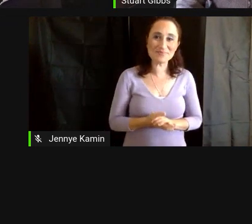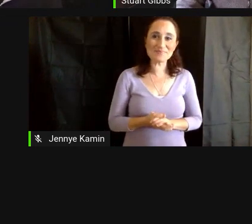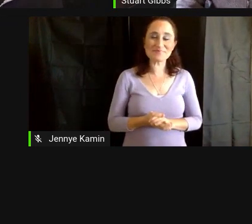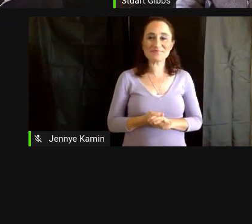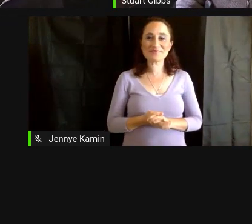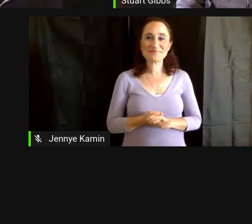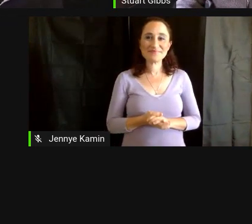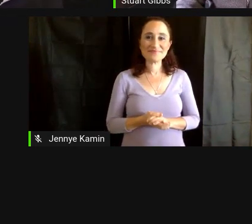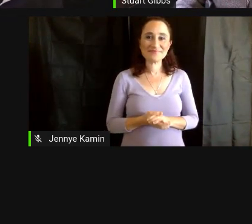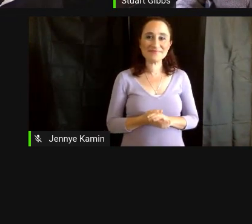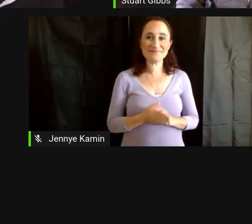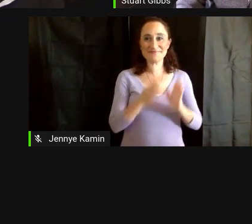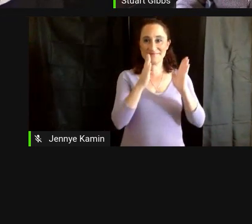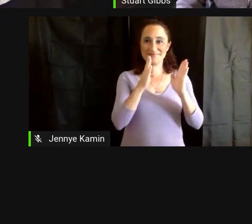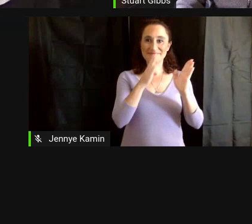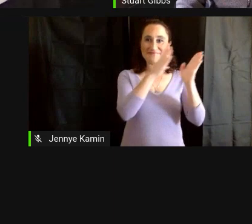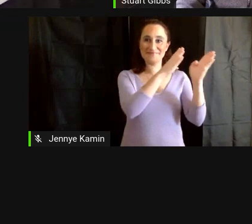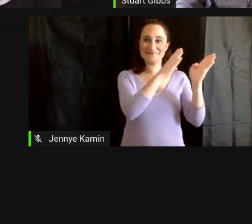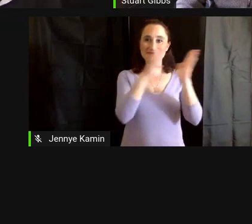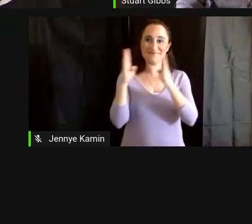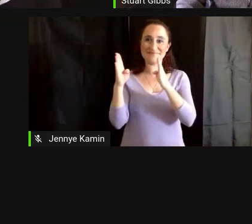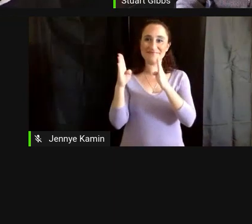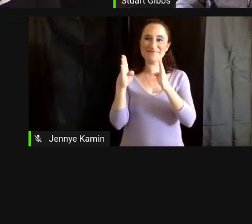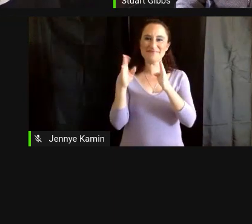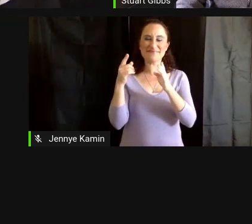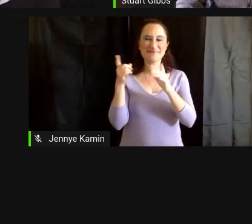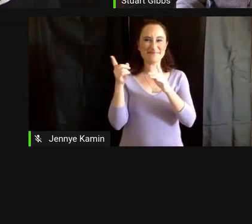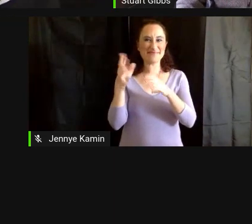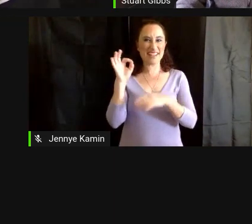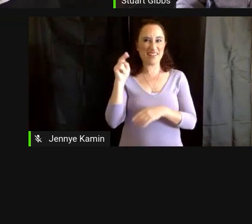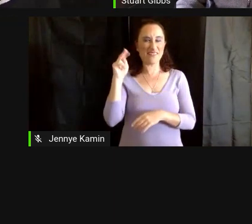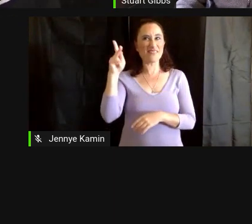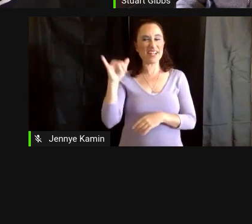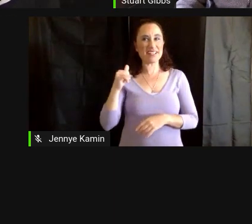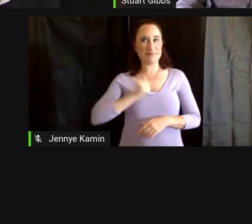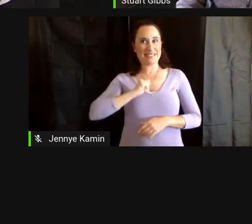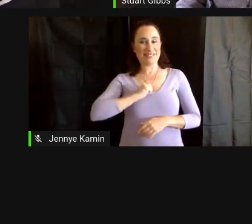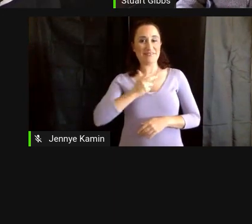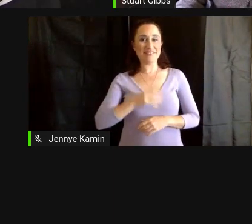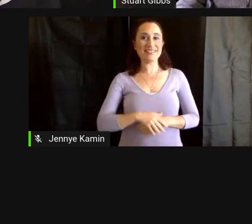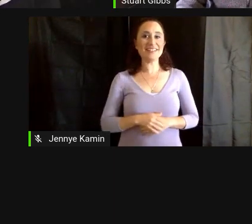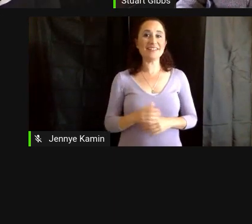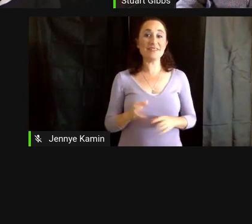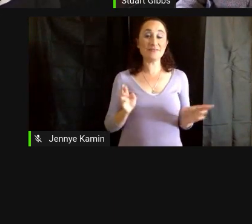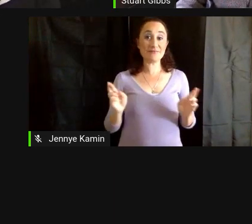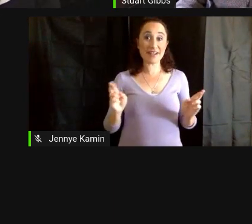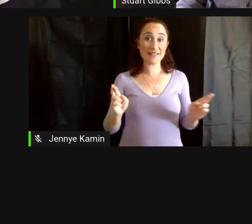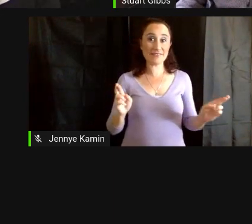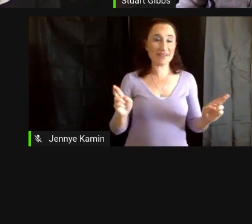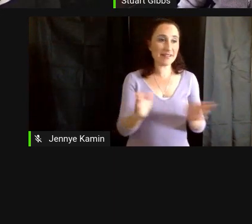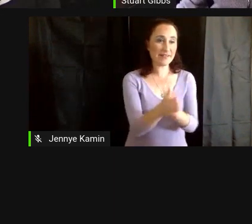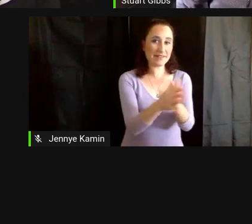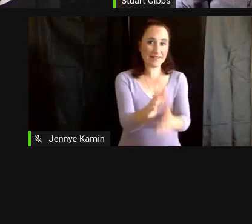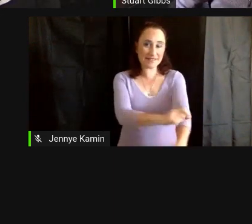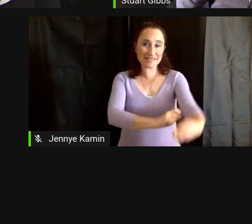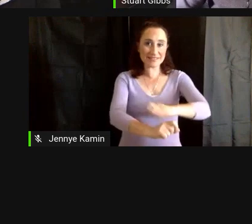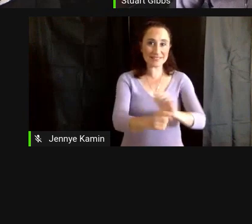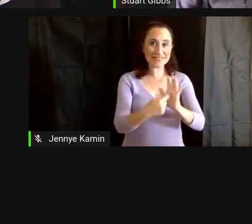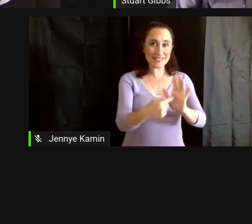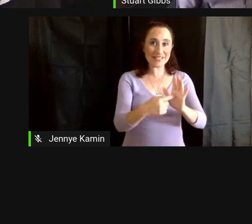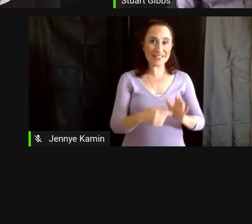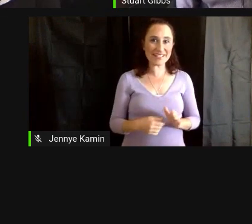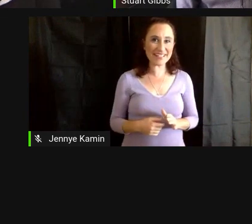You still need, because I'm funky. Okay, all right. I think I'm ready. Ready? I'm going to show you my thing. Ready? I'm